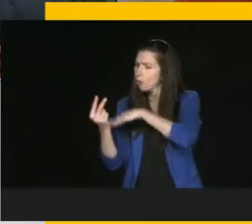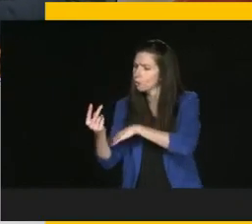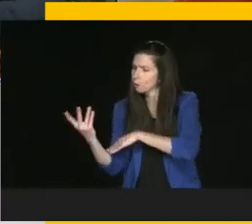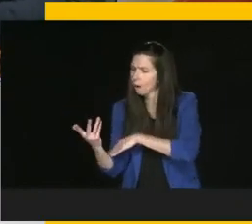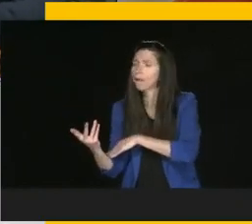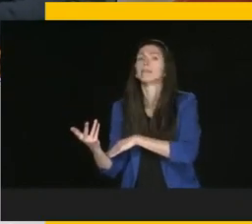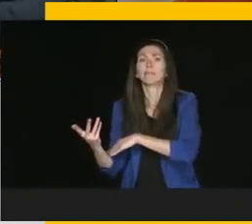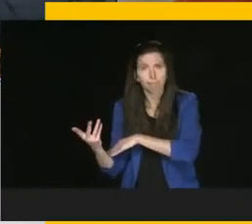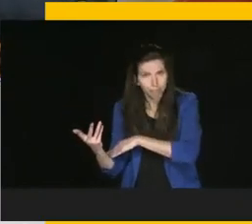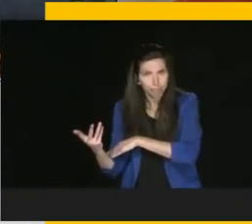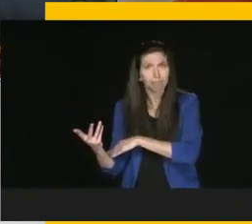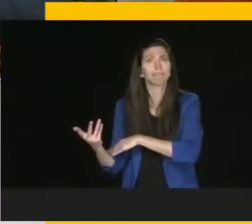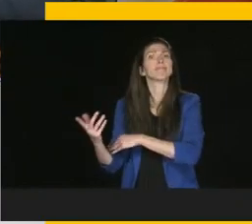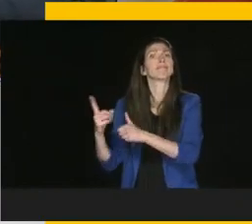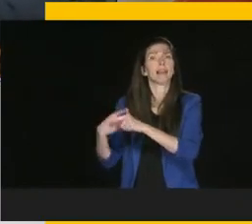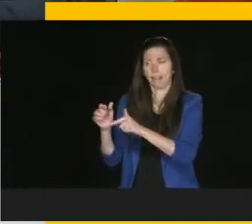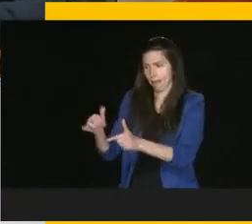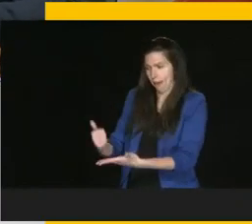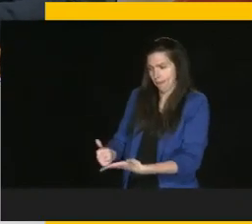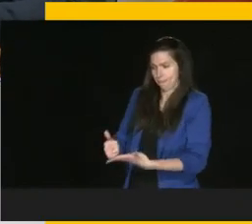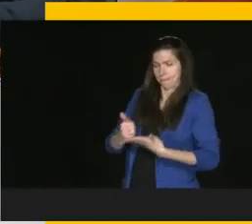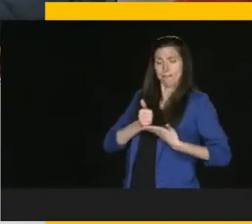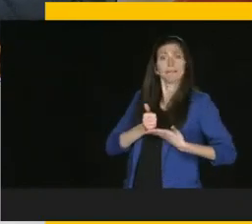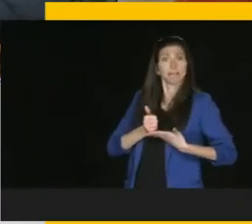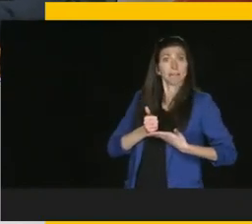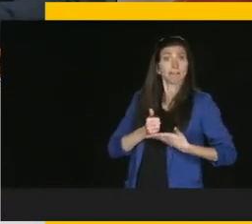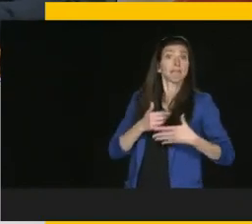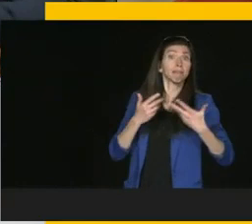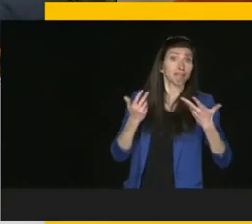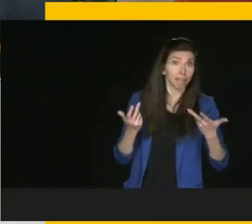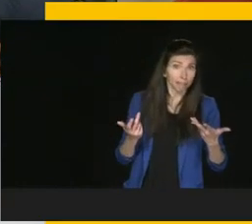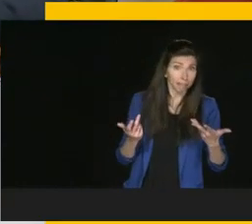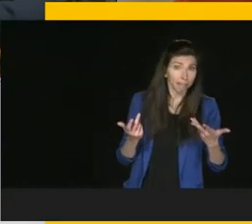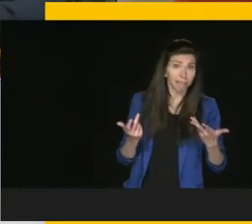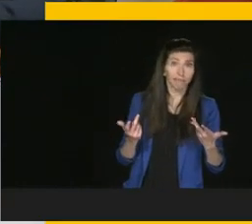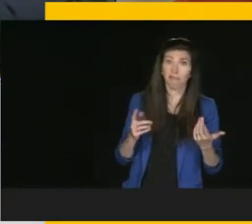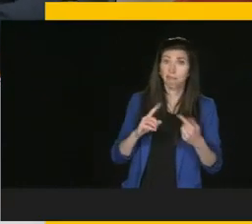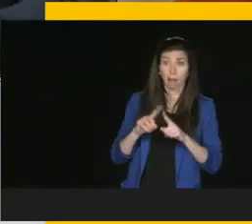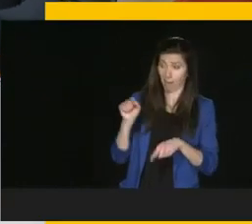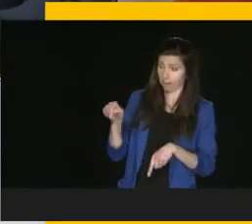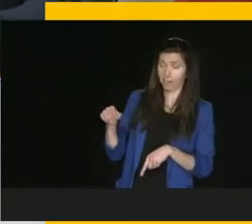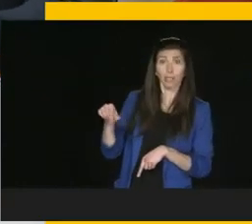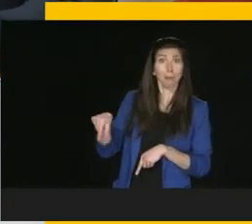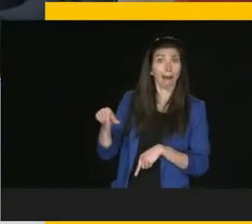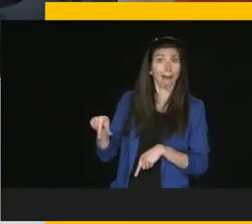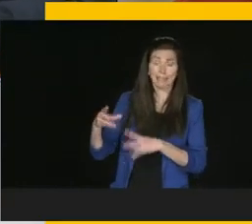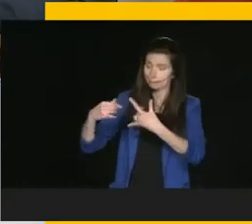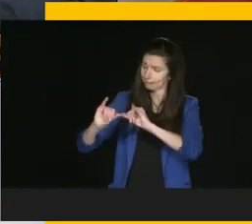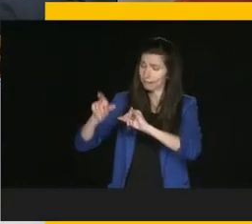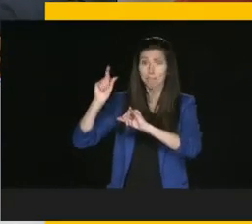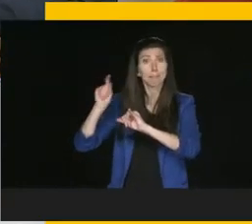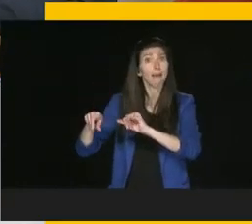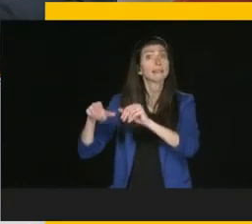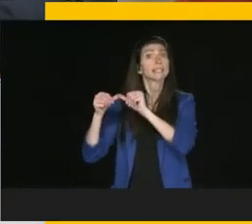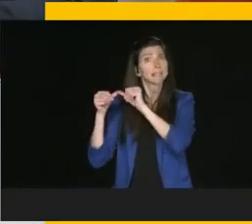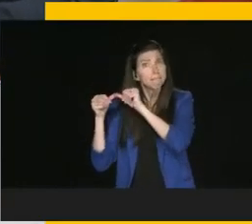But for the people of Quebec, they need to stay the course and to look at what happens in the weeks to